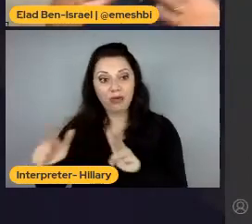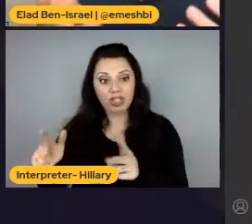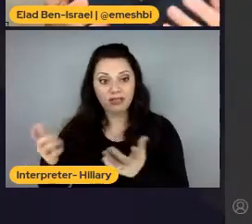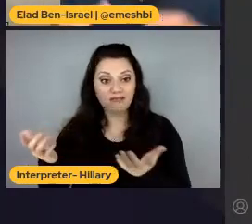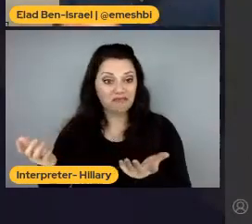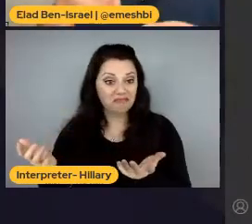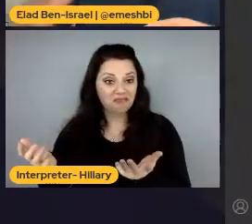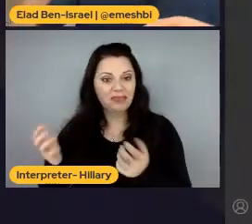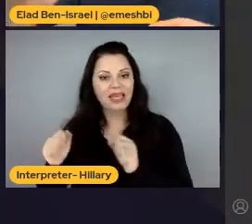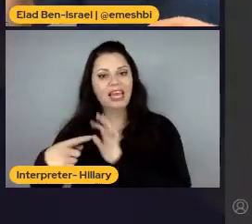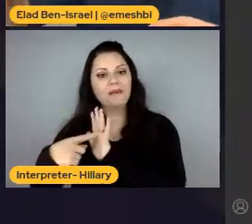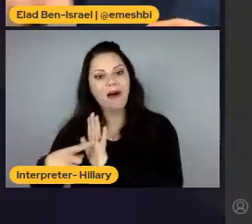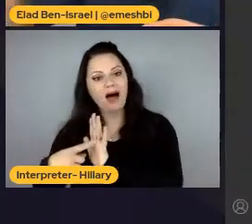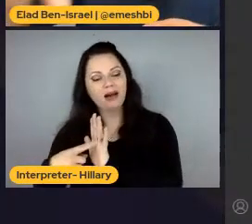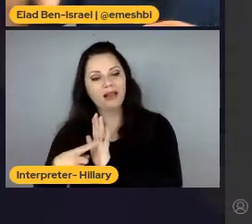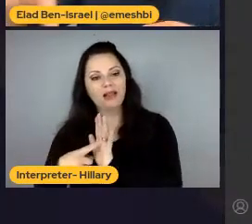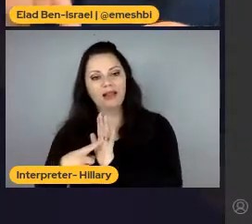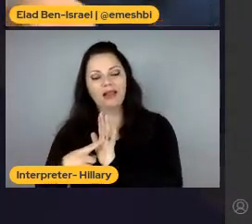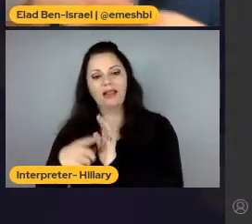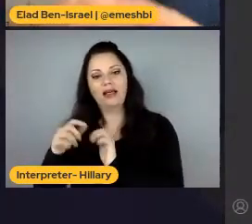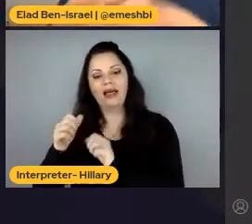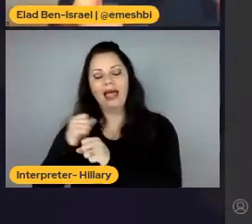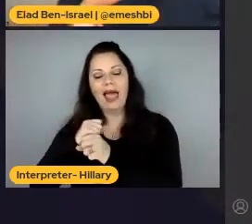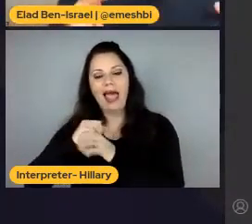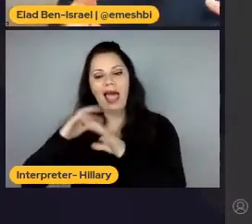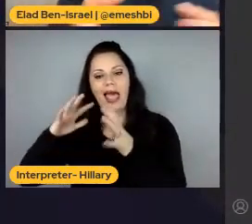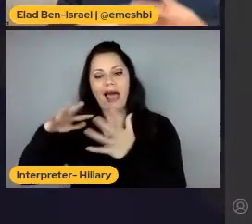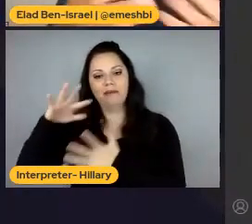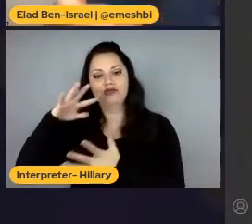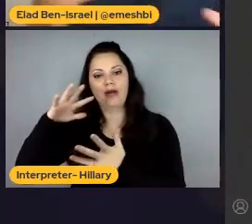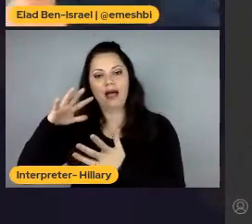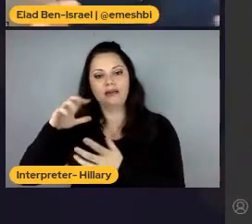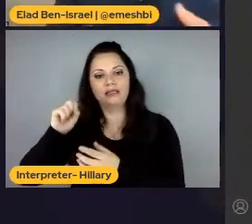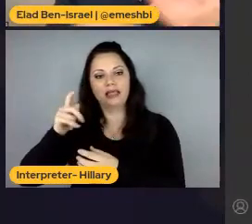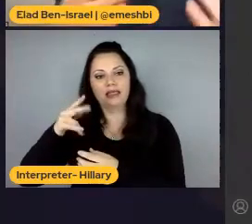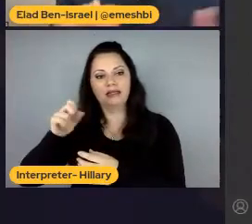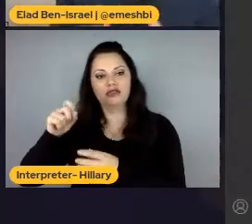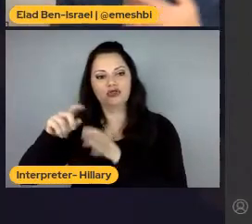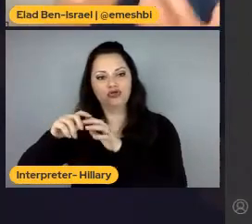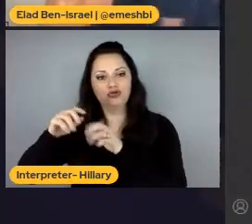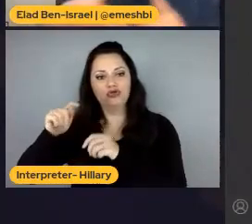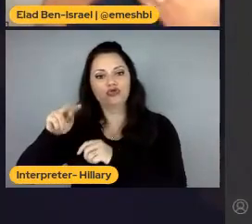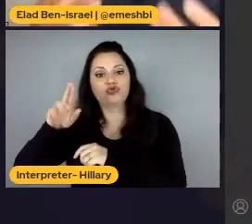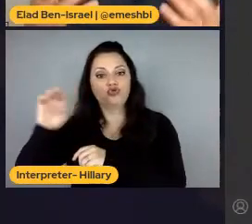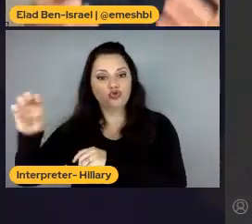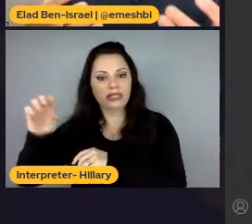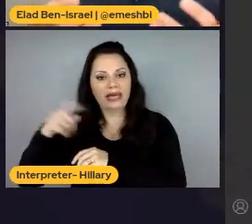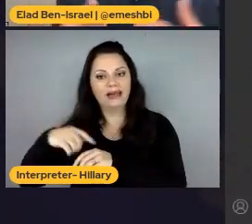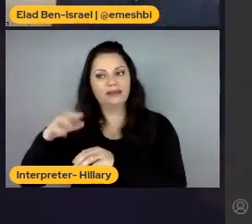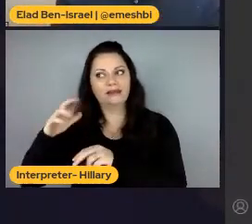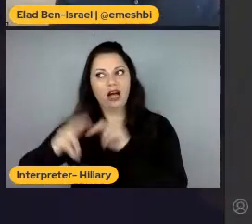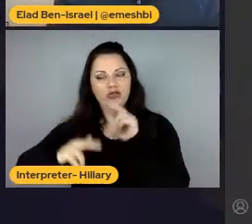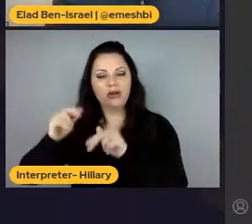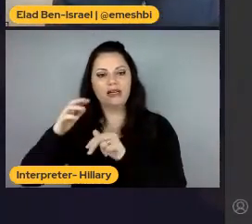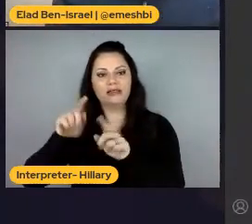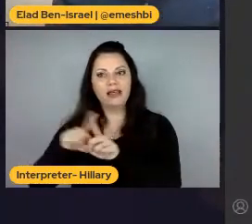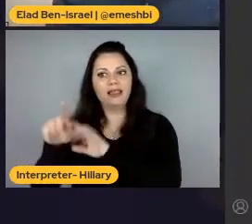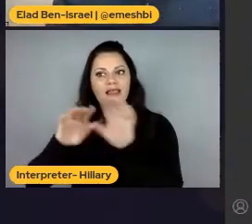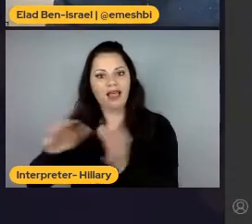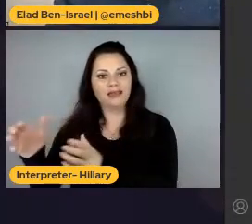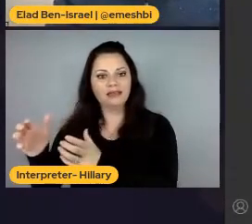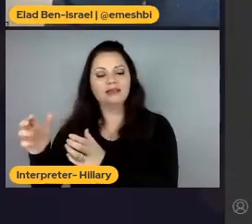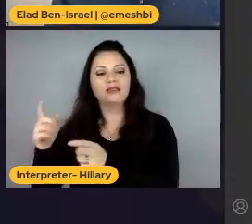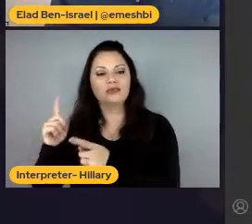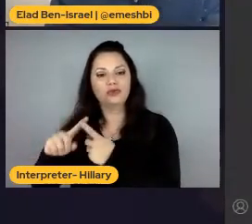can model the abstract syntax tree as constructs, as classes, and basically use them together to generate source